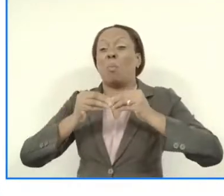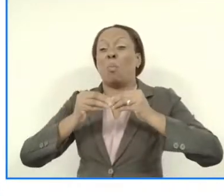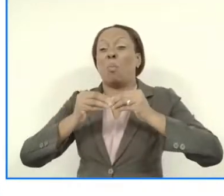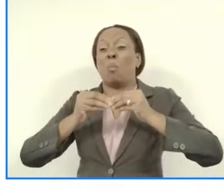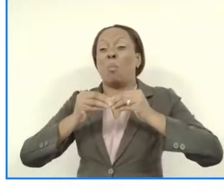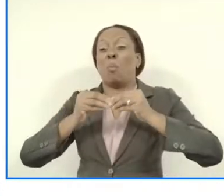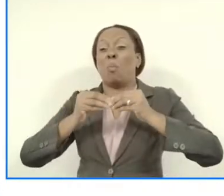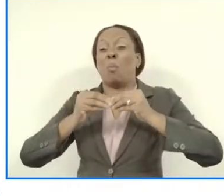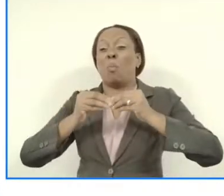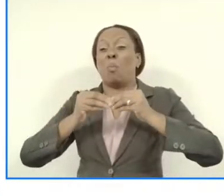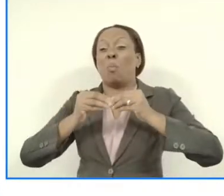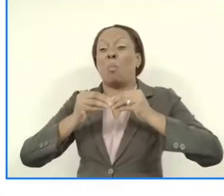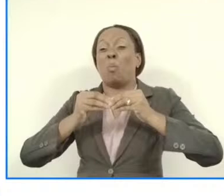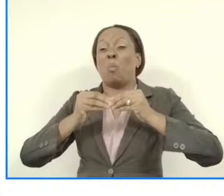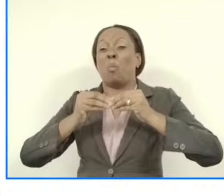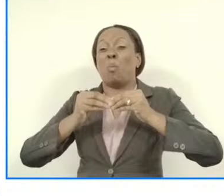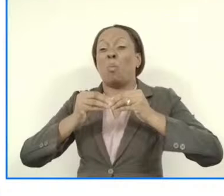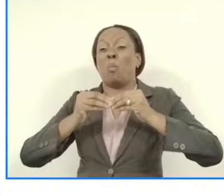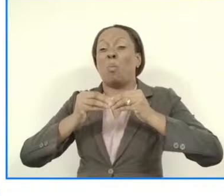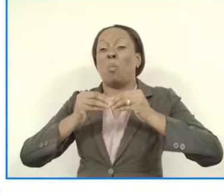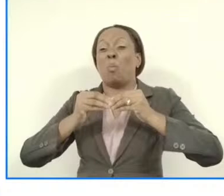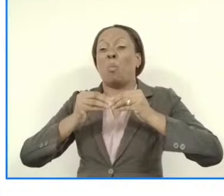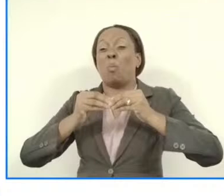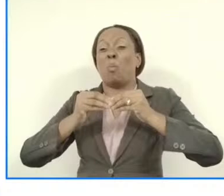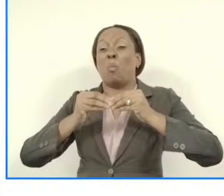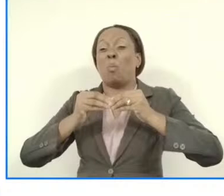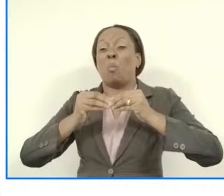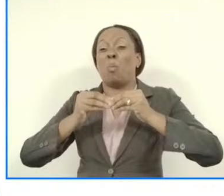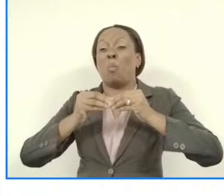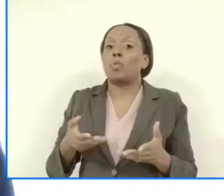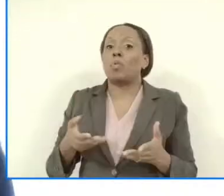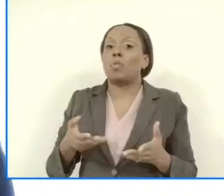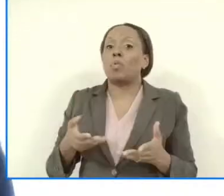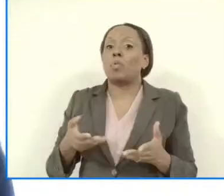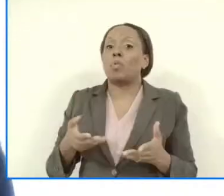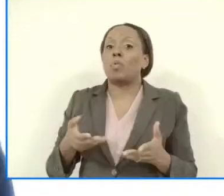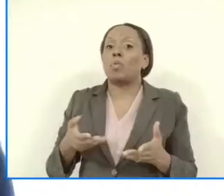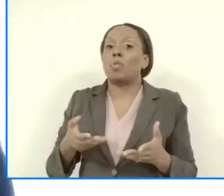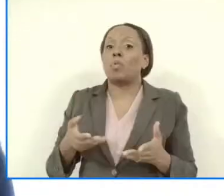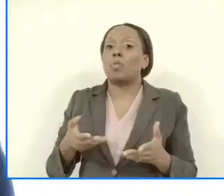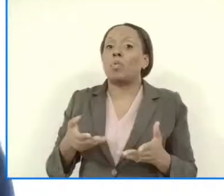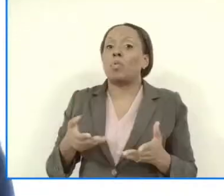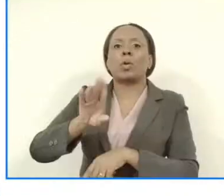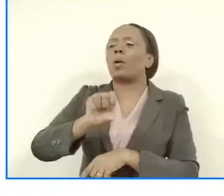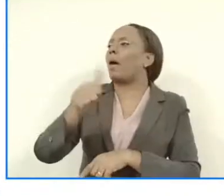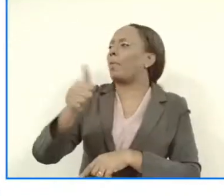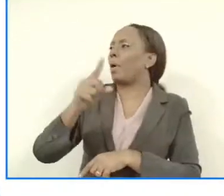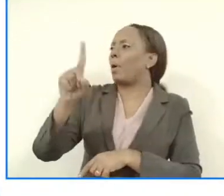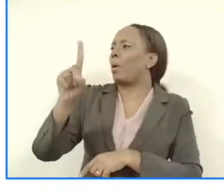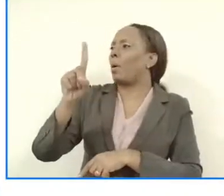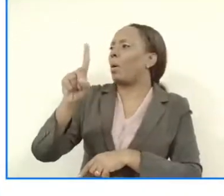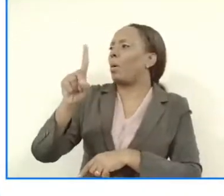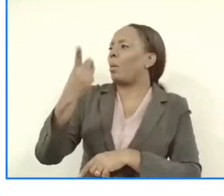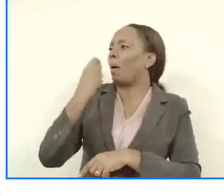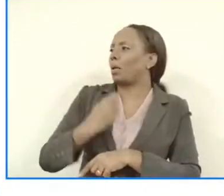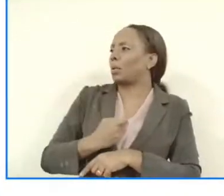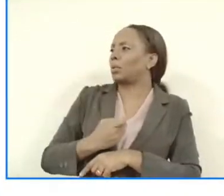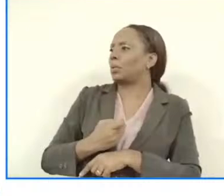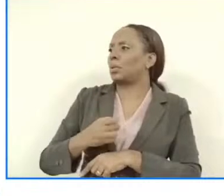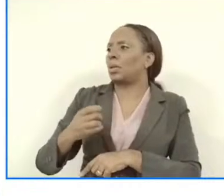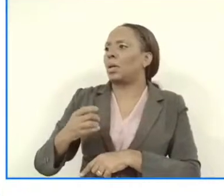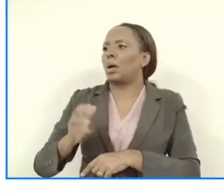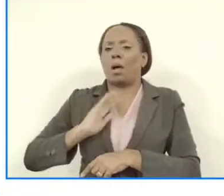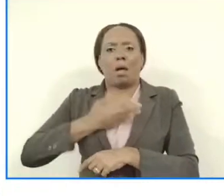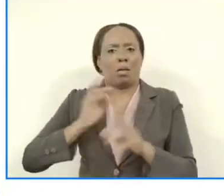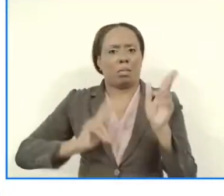hurricane. And that brings me, I think I remember the other question in relation to resources. So we are part